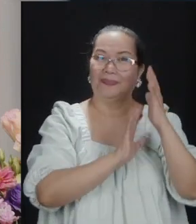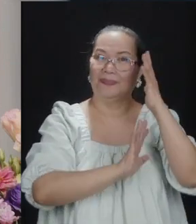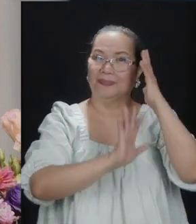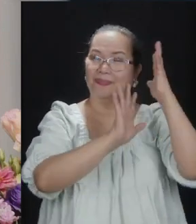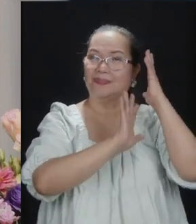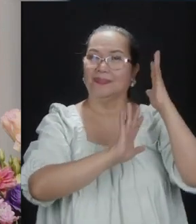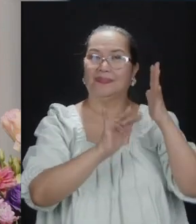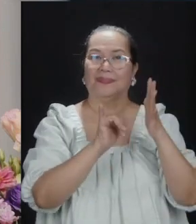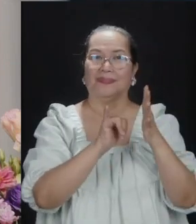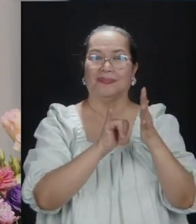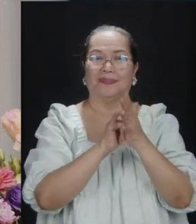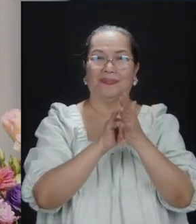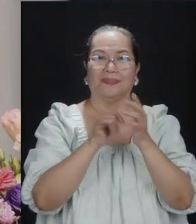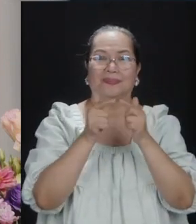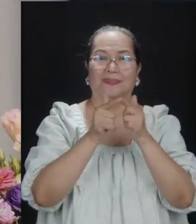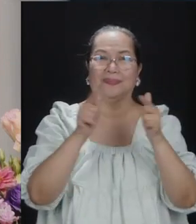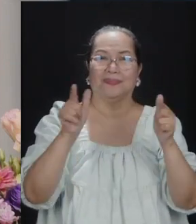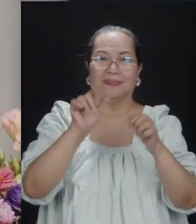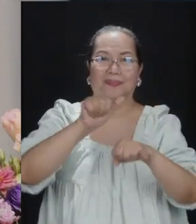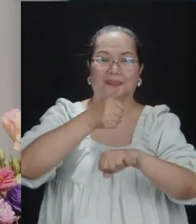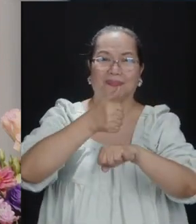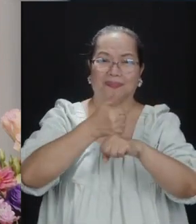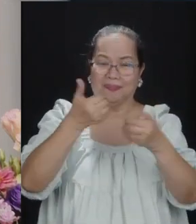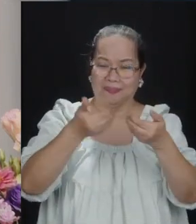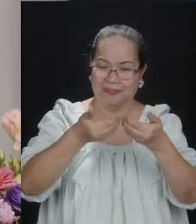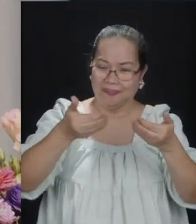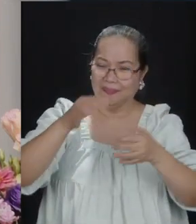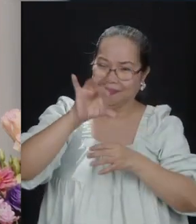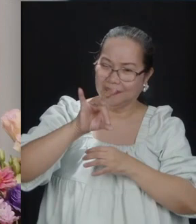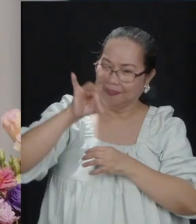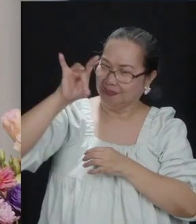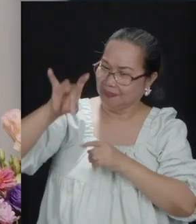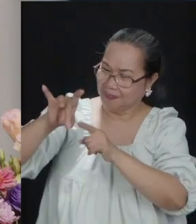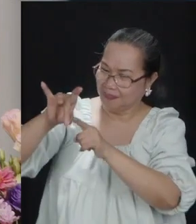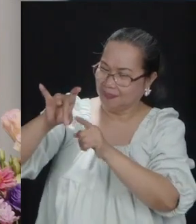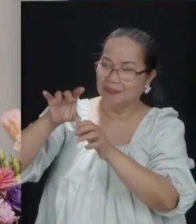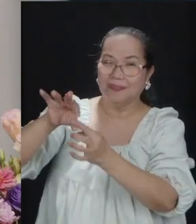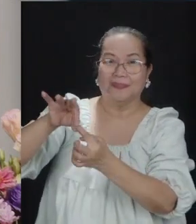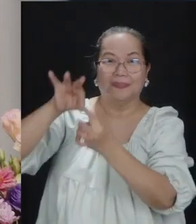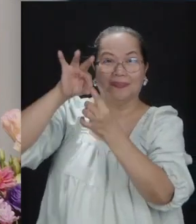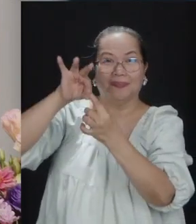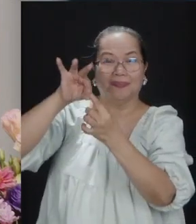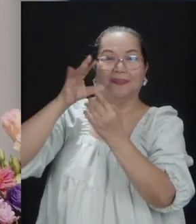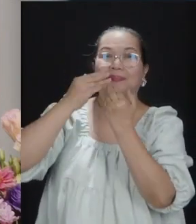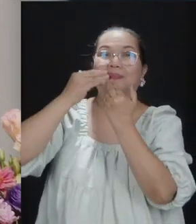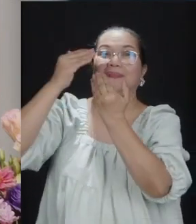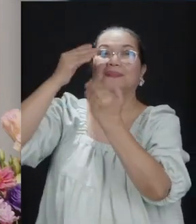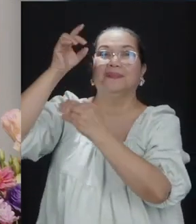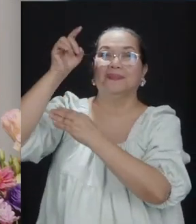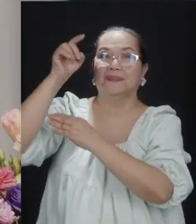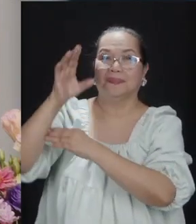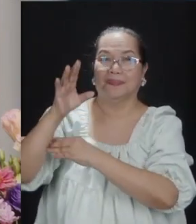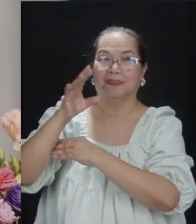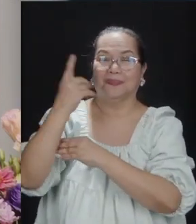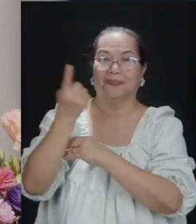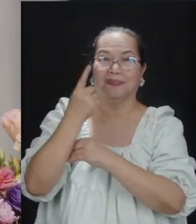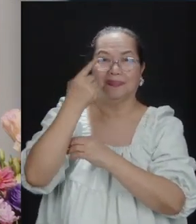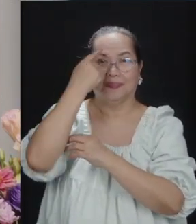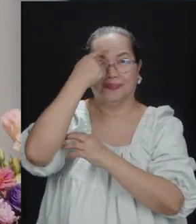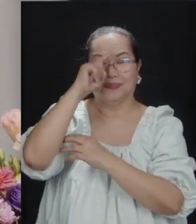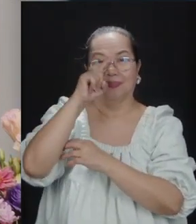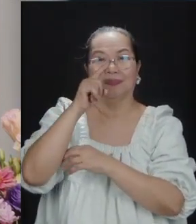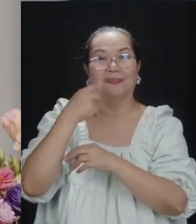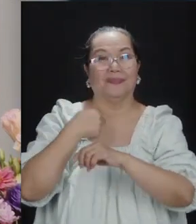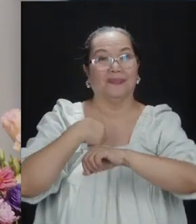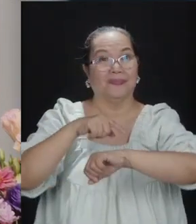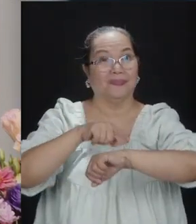days, generally to set them apart for a task or to show gratefulness to God, and it's only for a season.